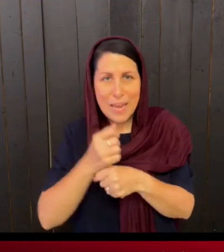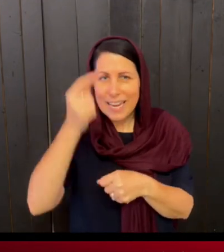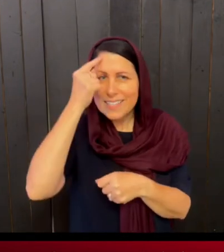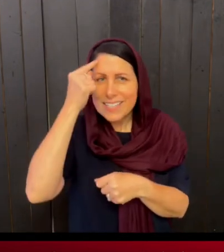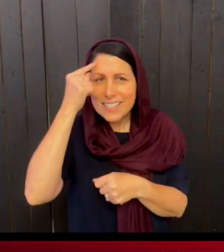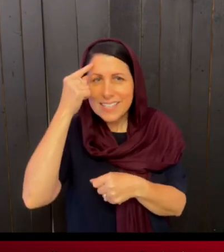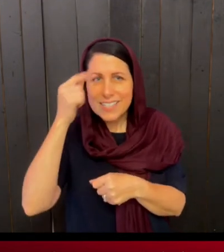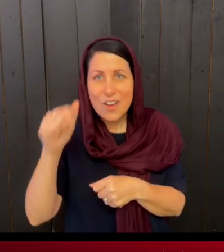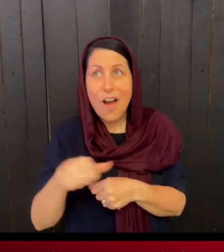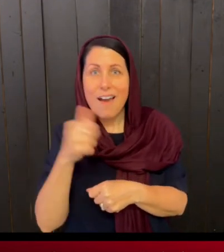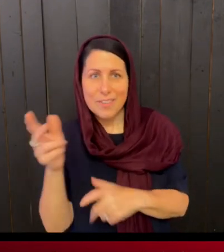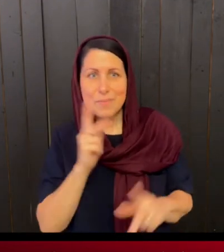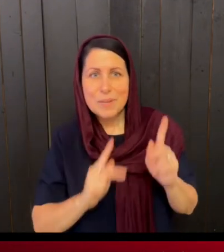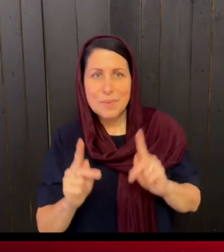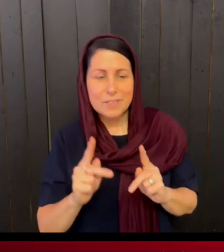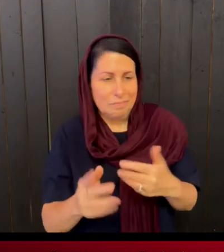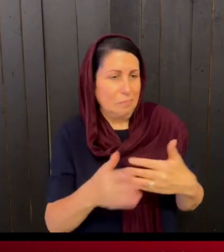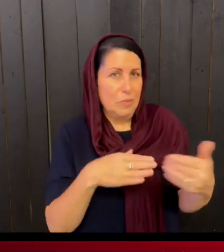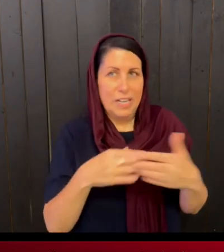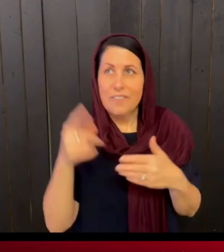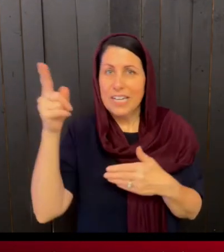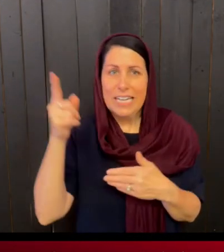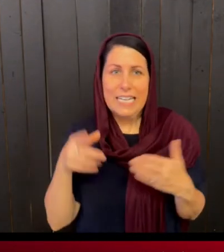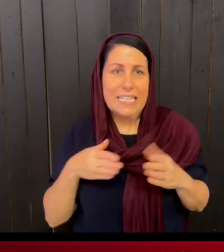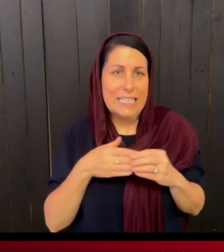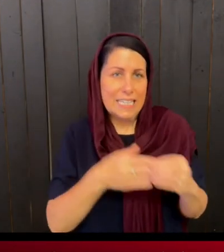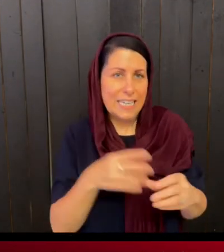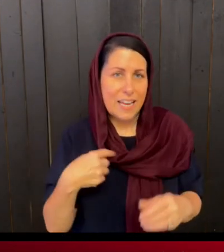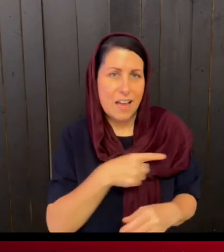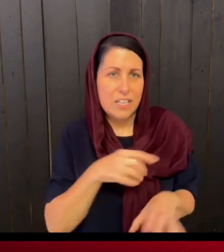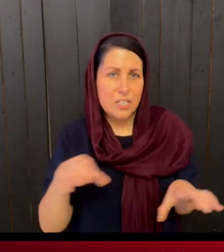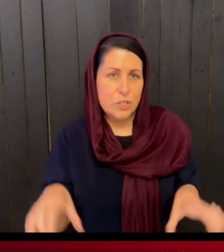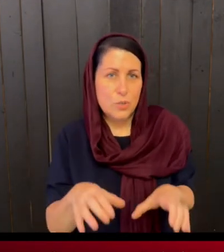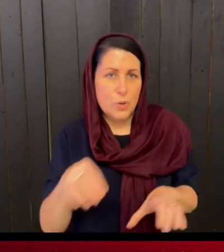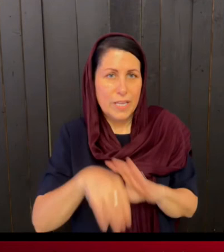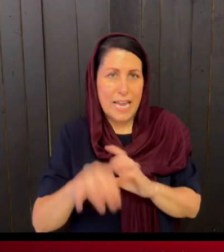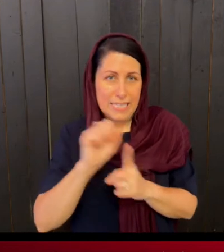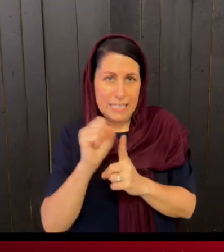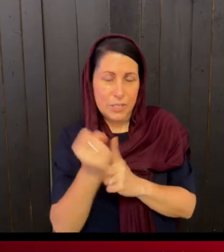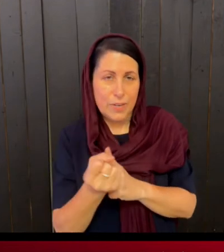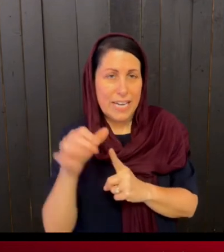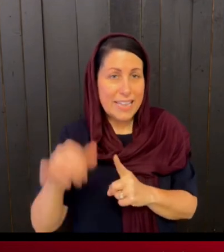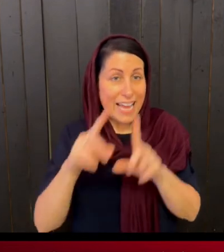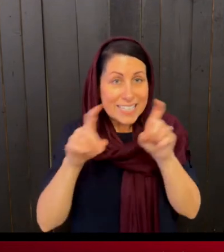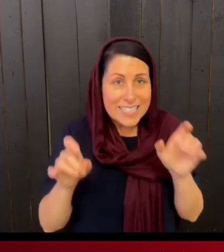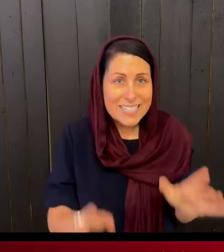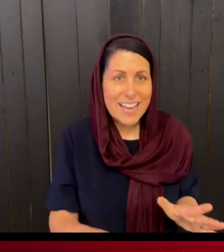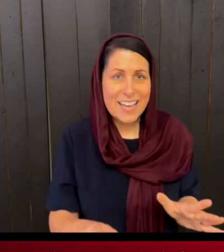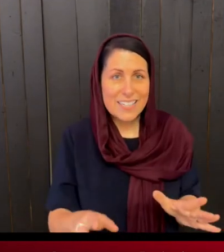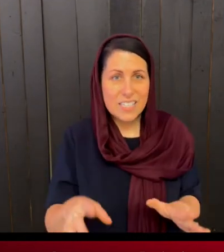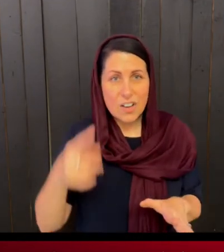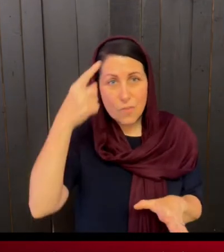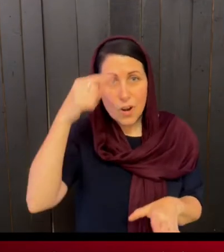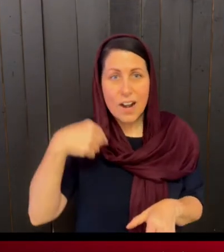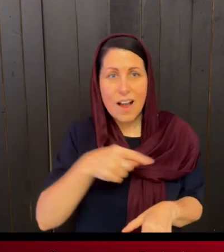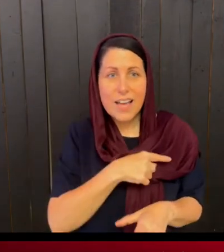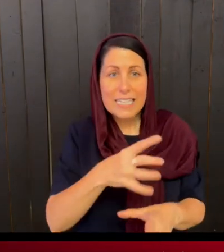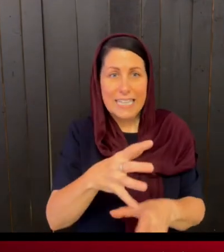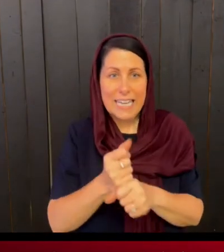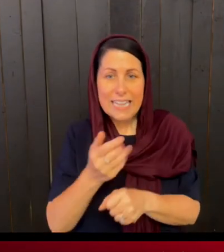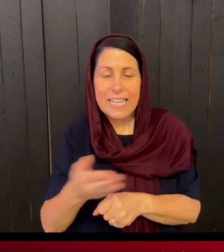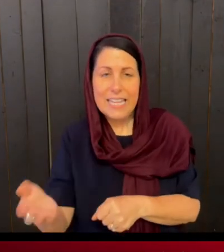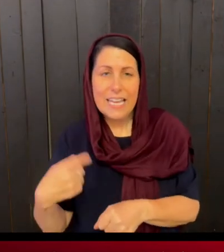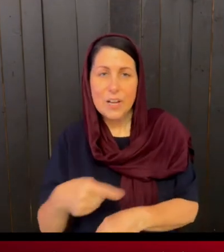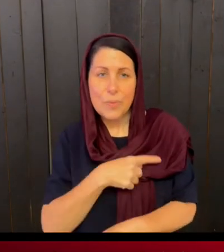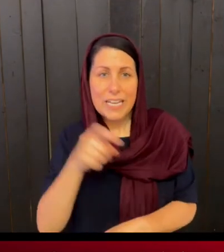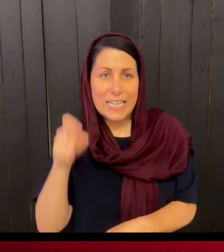So no matter what he's leading us to do in those situations, sometimes that's the test for us to get the thing we need, is will we listen